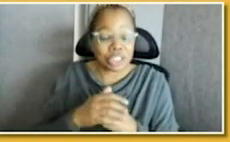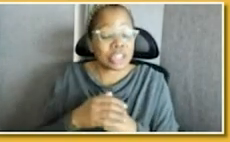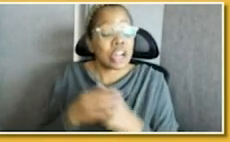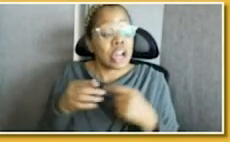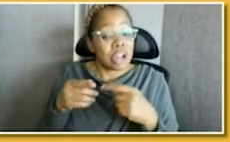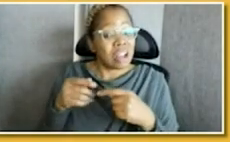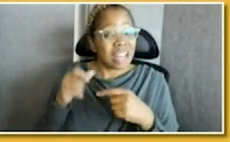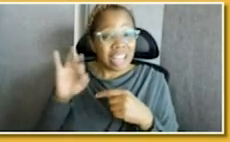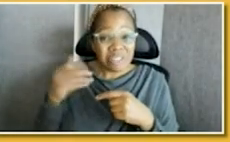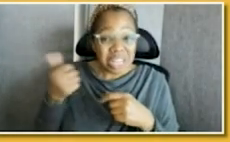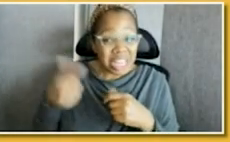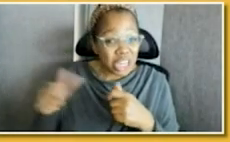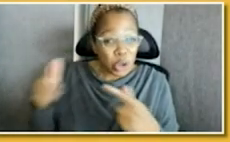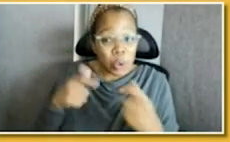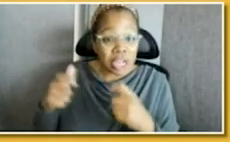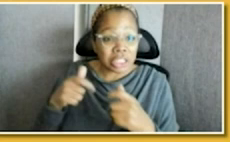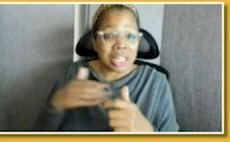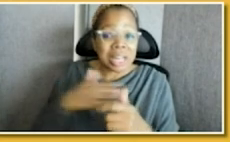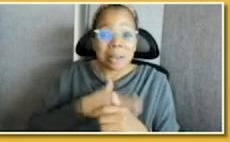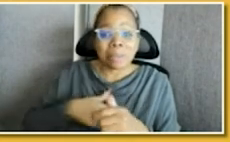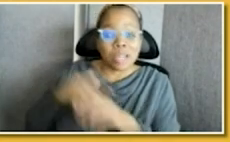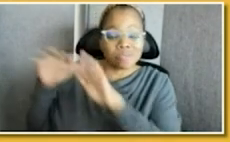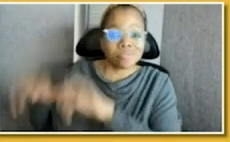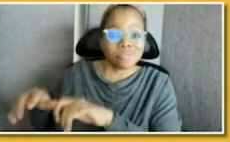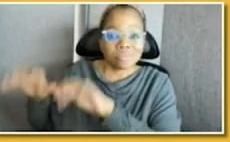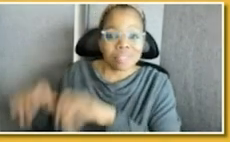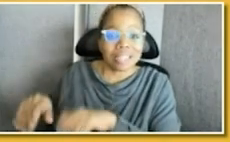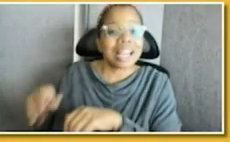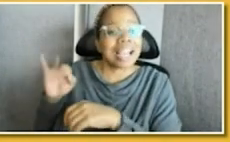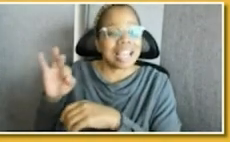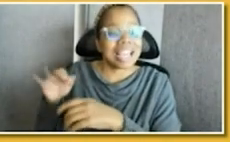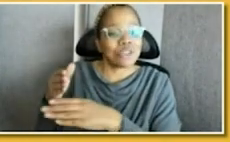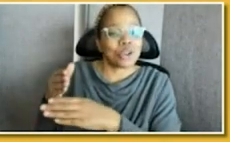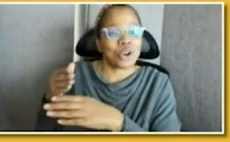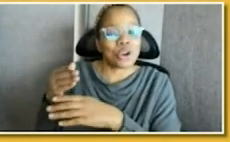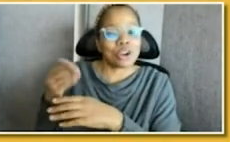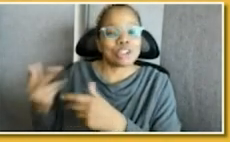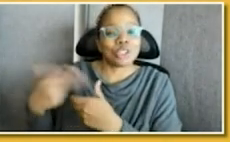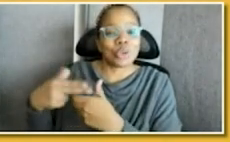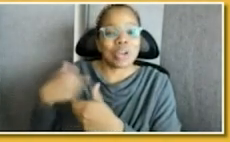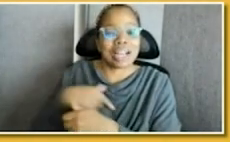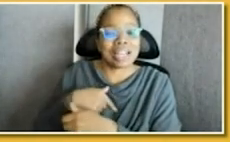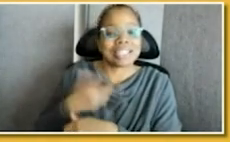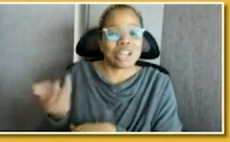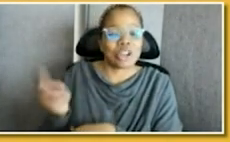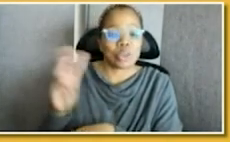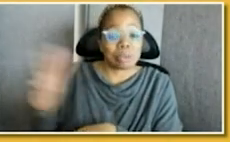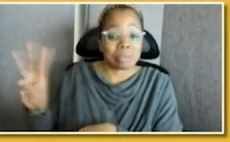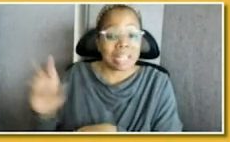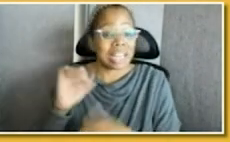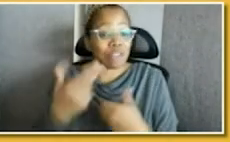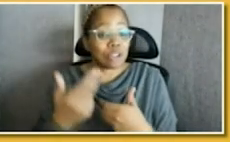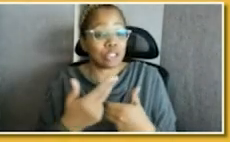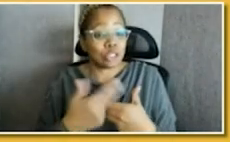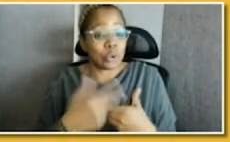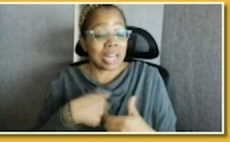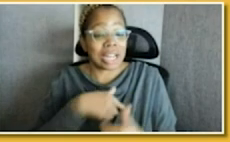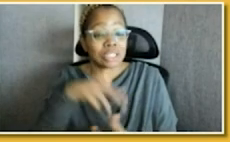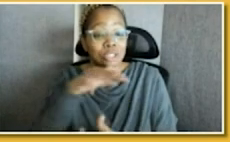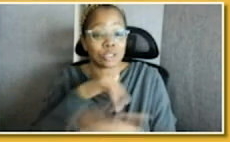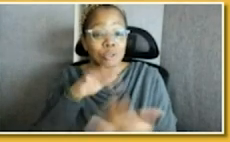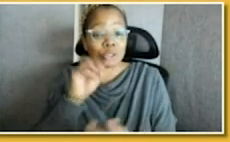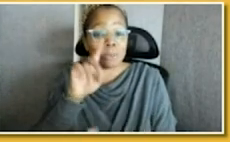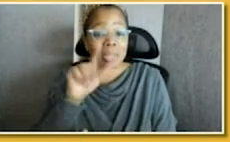chat beside the screen if you're joining us on the Courage California website. If you're joining us on social media, please leave your question